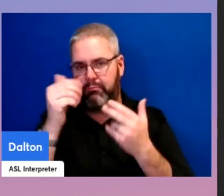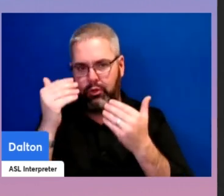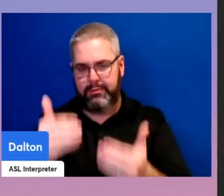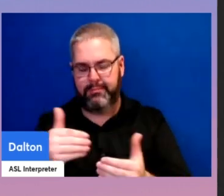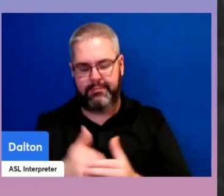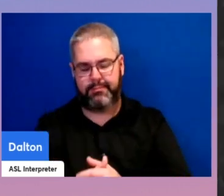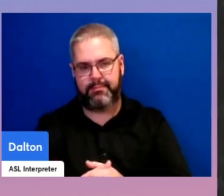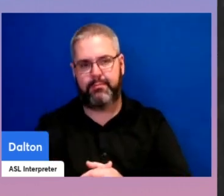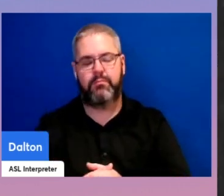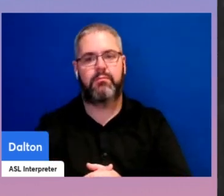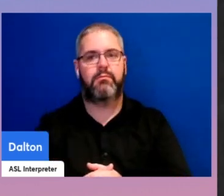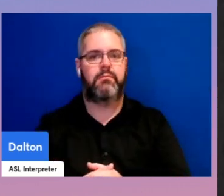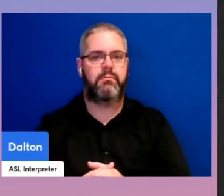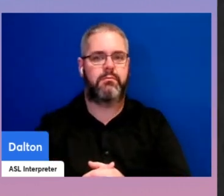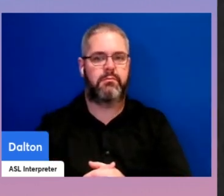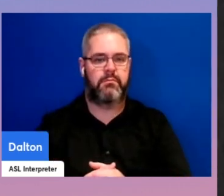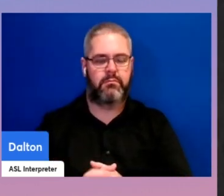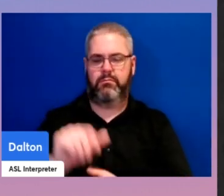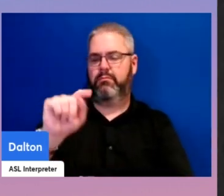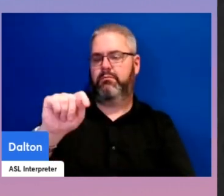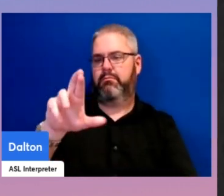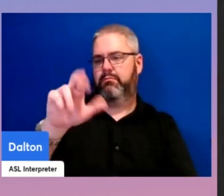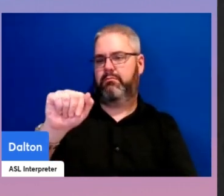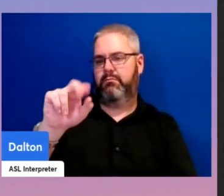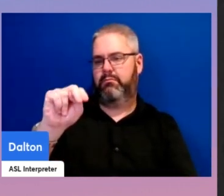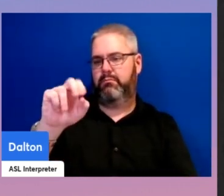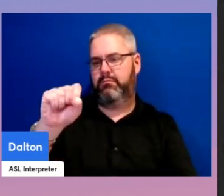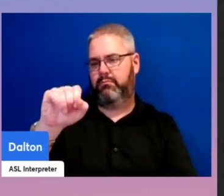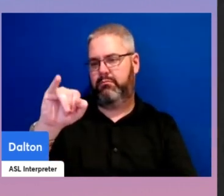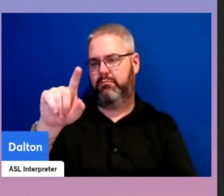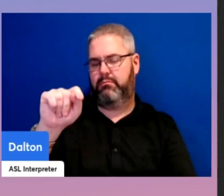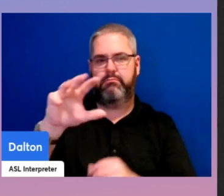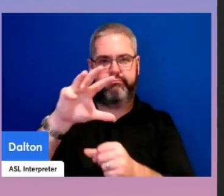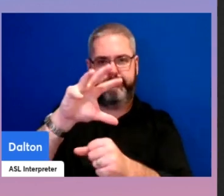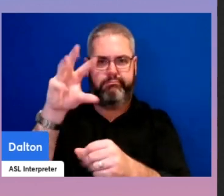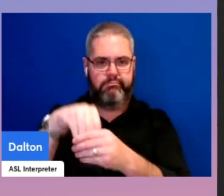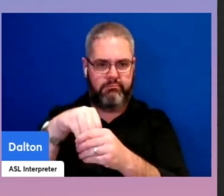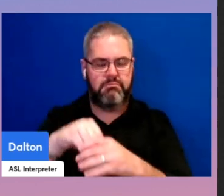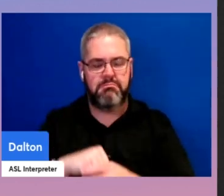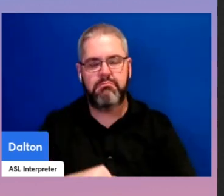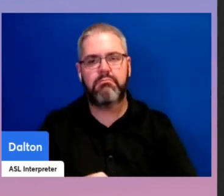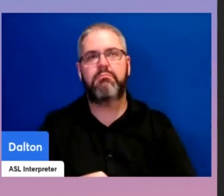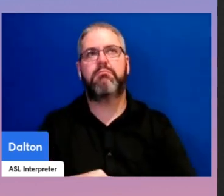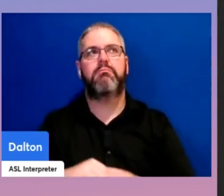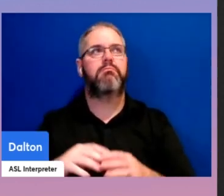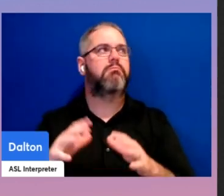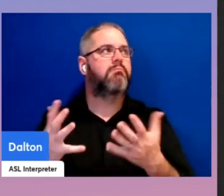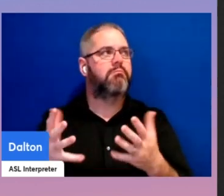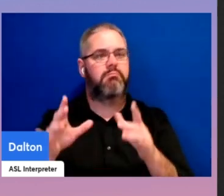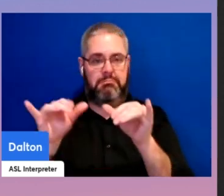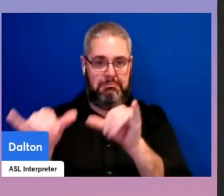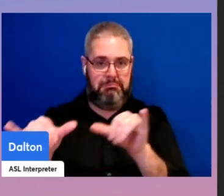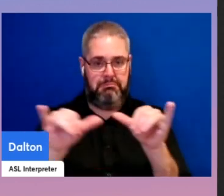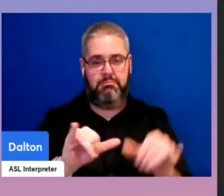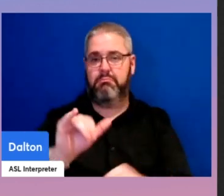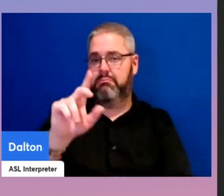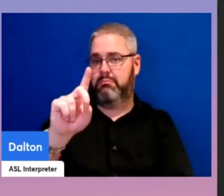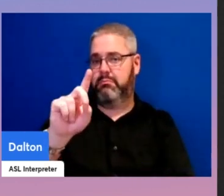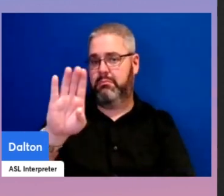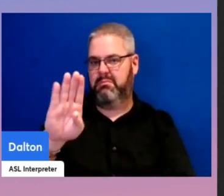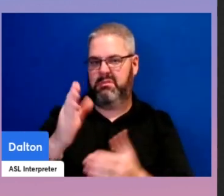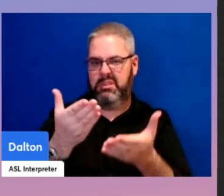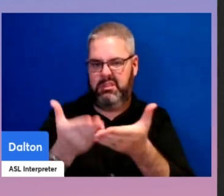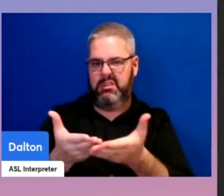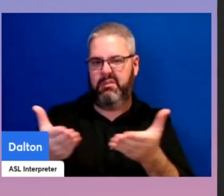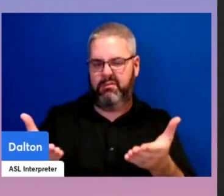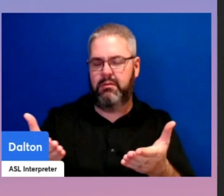getting into where transit comes into play, right? So very similar to, or somewhat similar to how we did the database stuff, we're now going to go ahead and